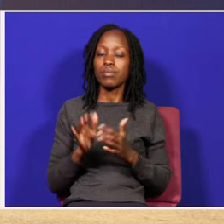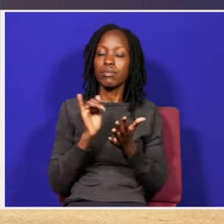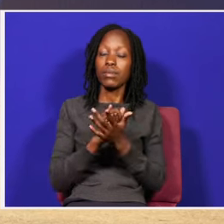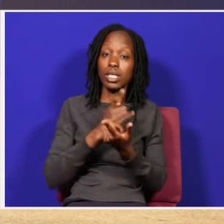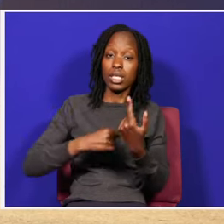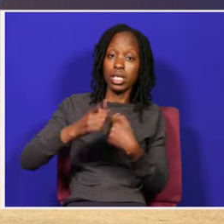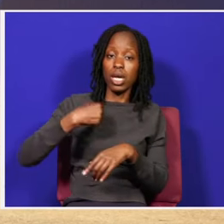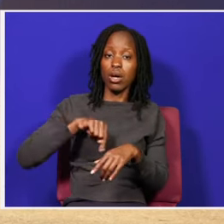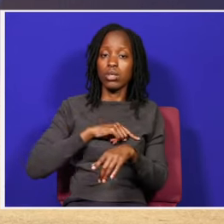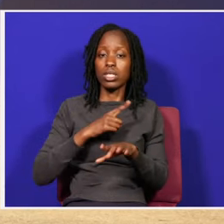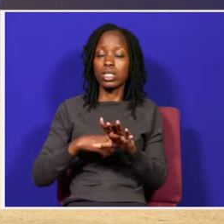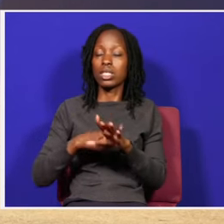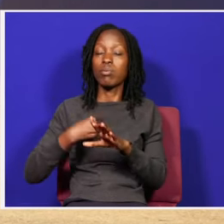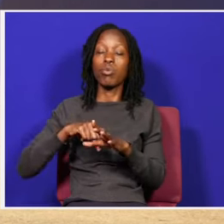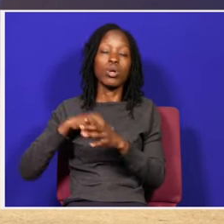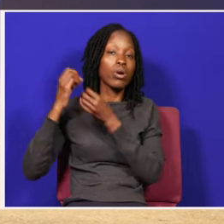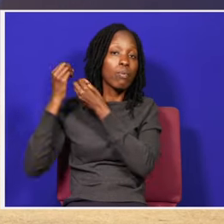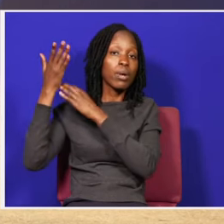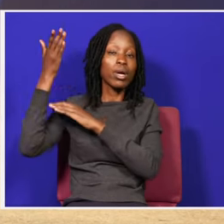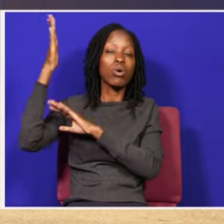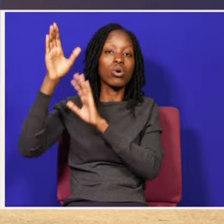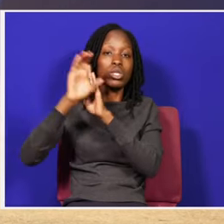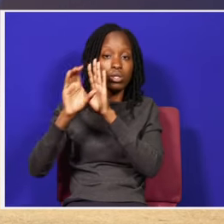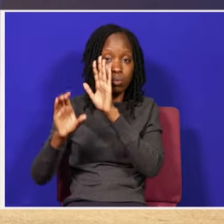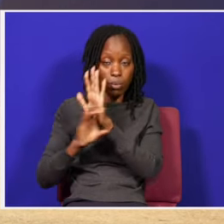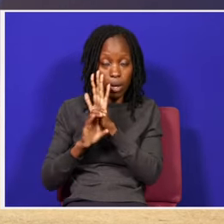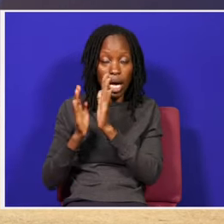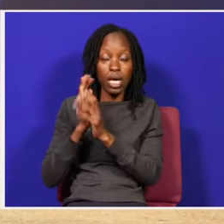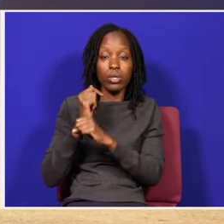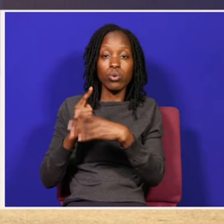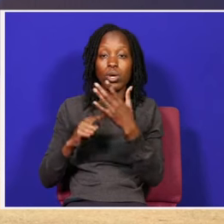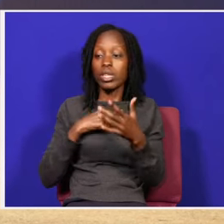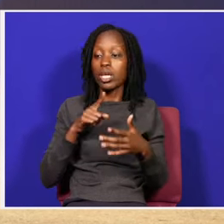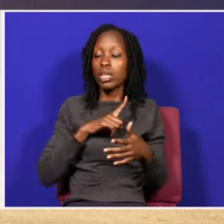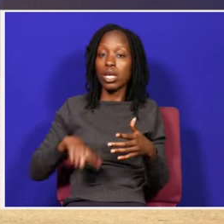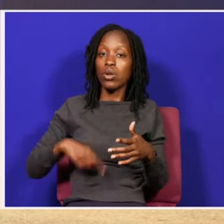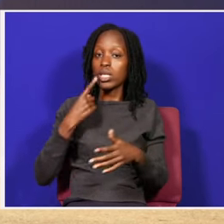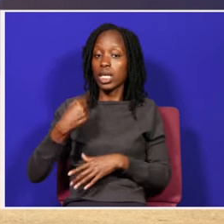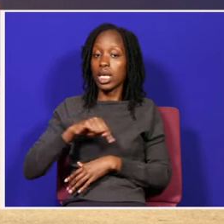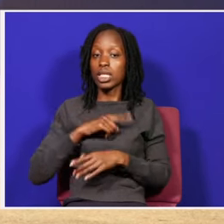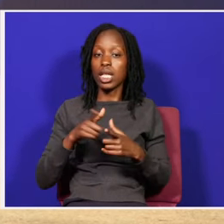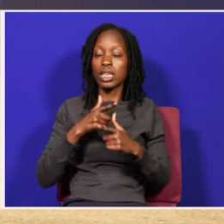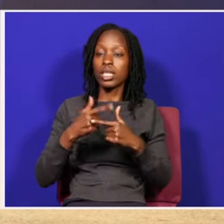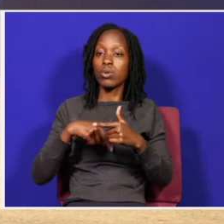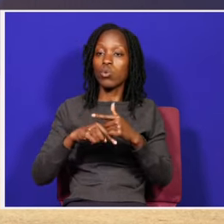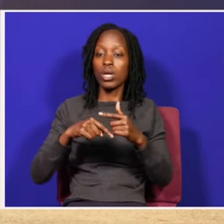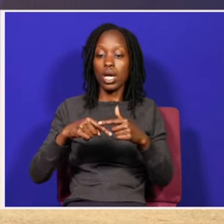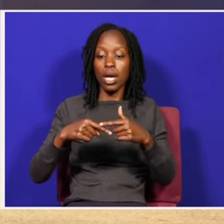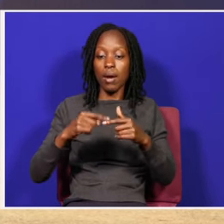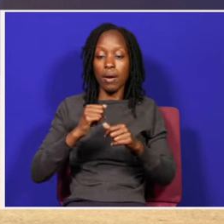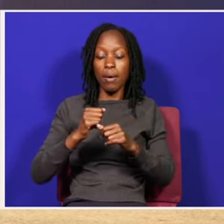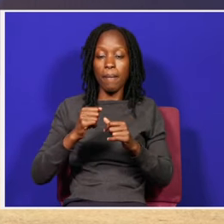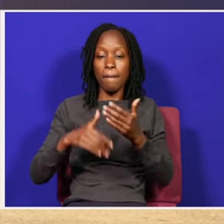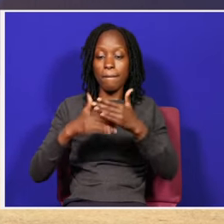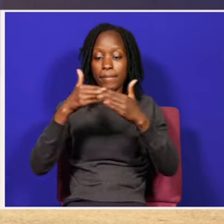us. And so when we keep the Word of God, when we do what God says to us, we are actually building a hedge of protection around